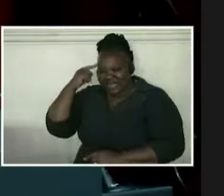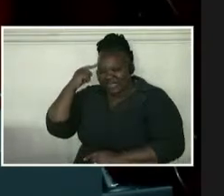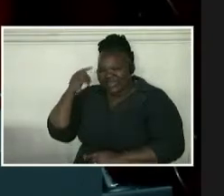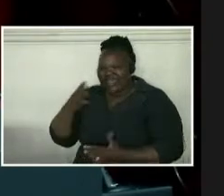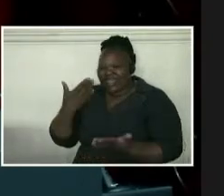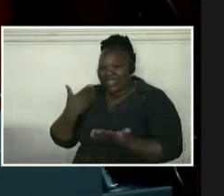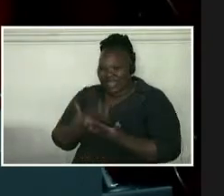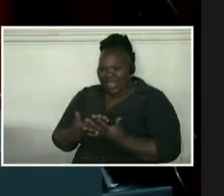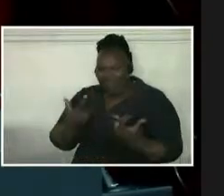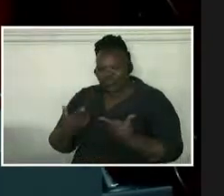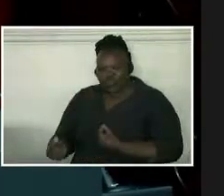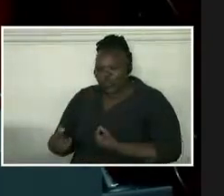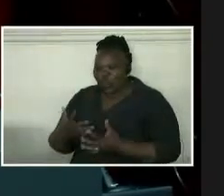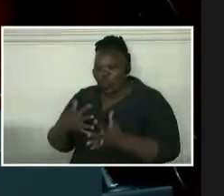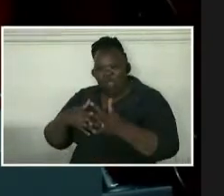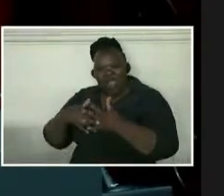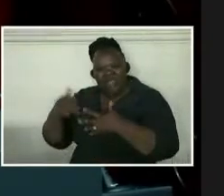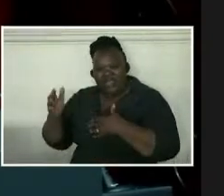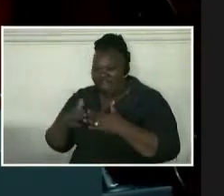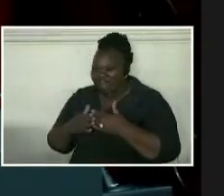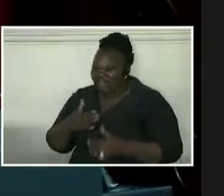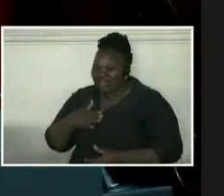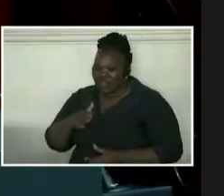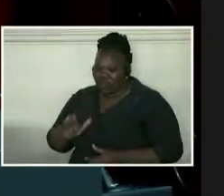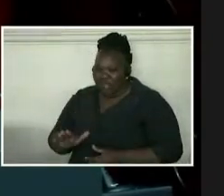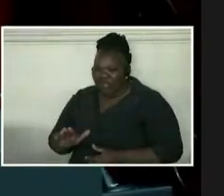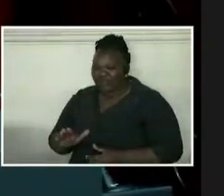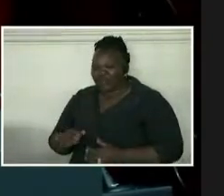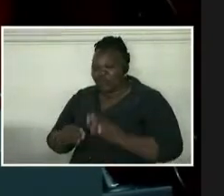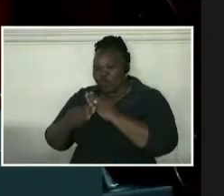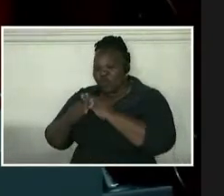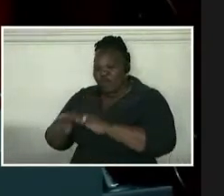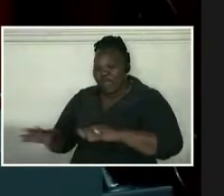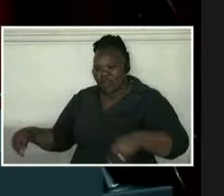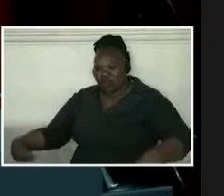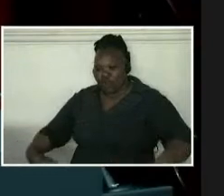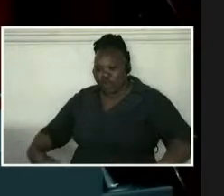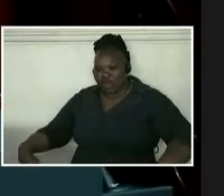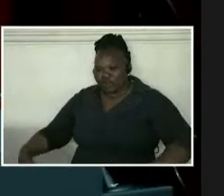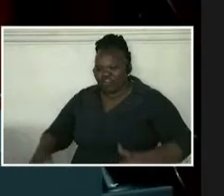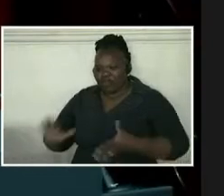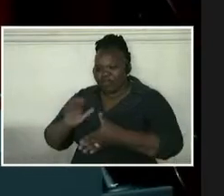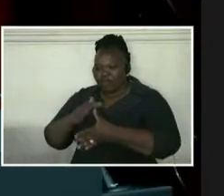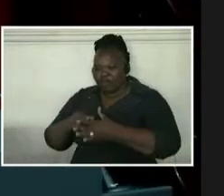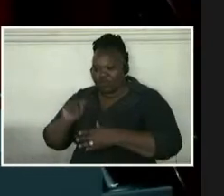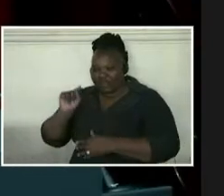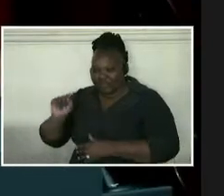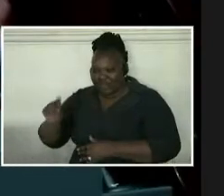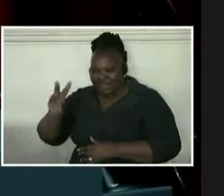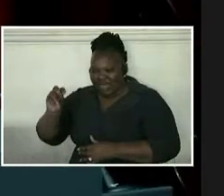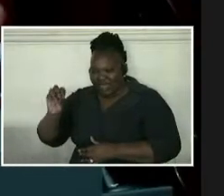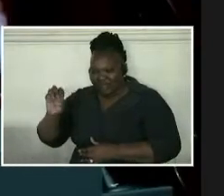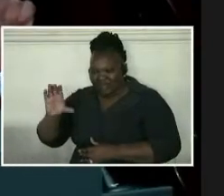please by not following mechanism in place to prevent corruption it's because of this mec